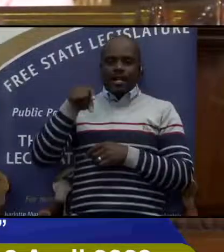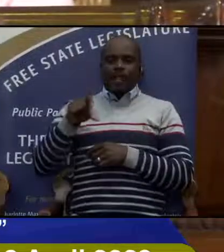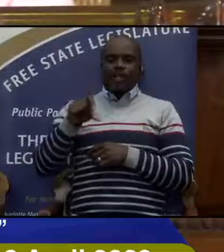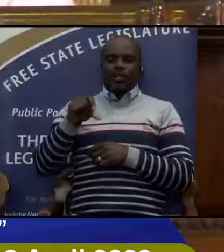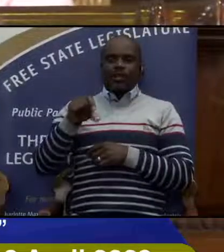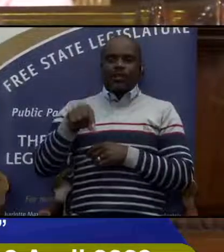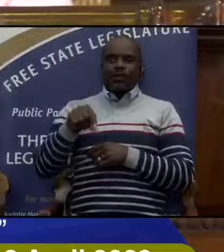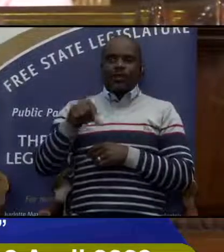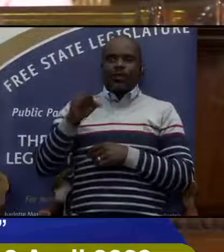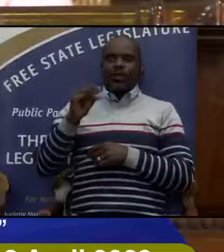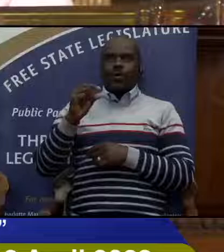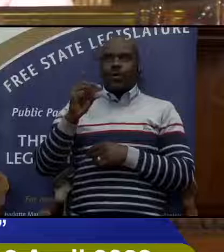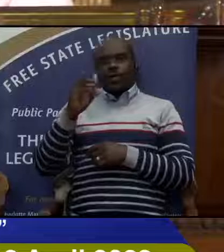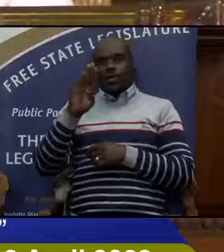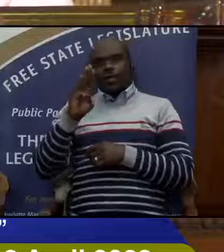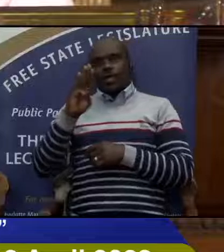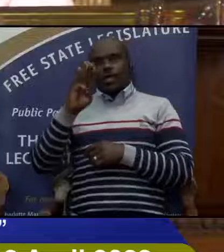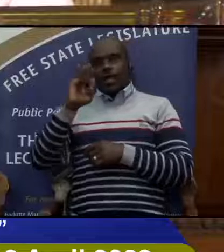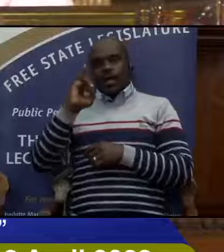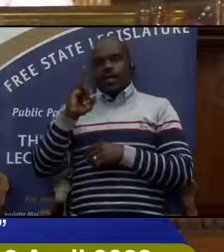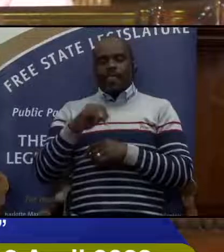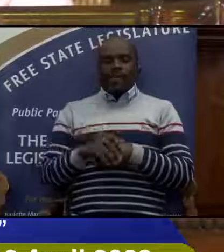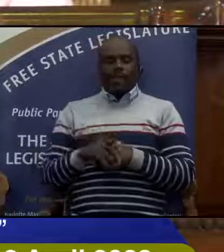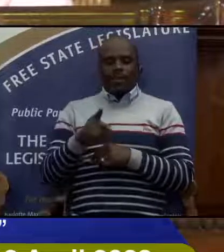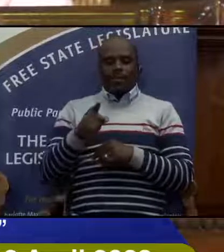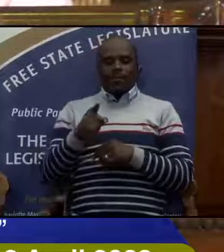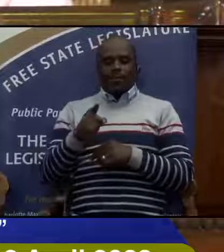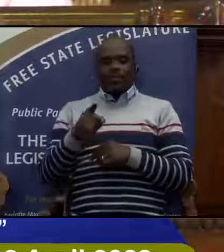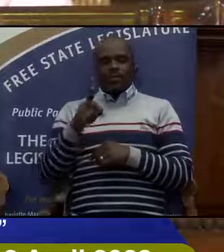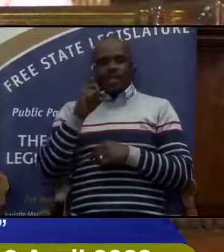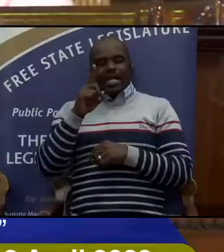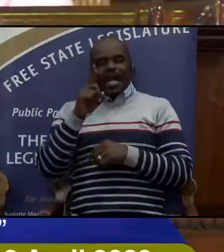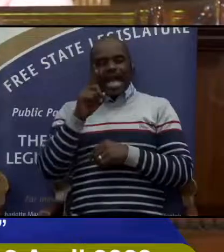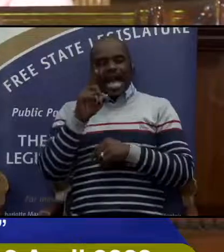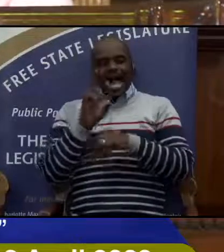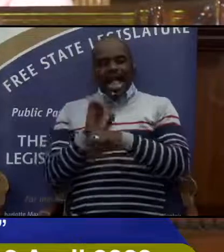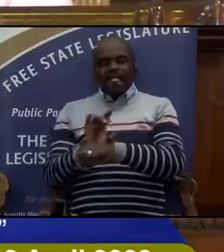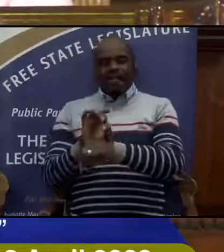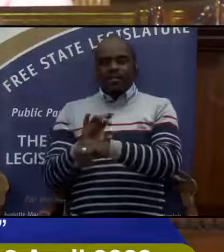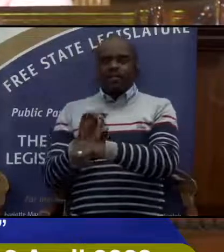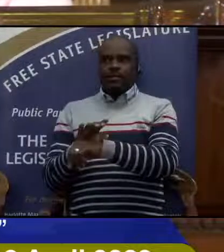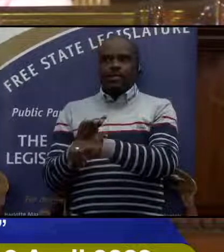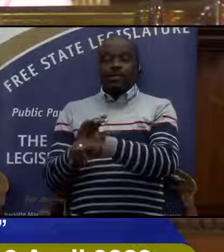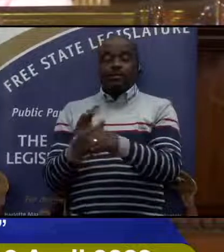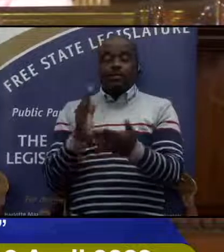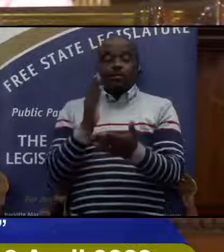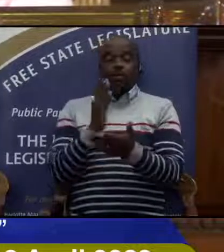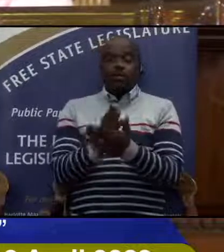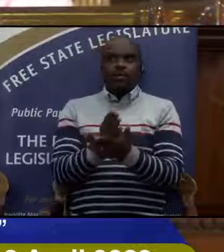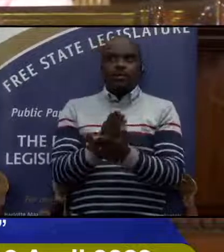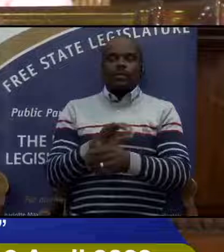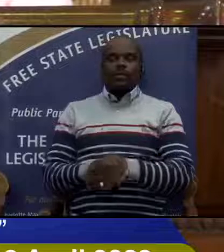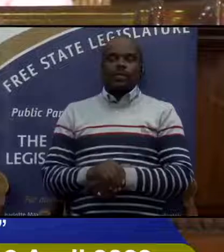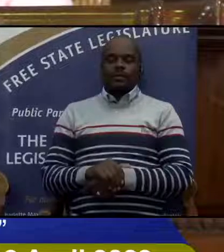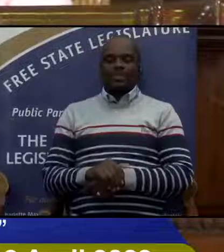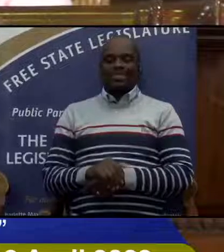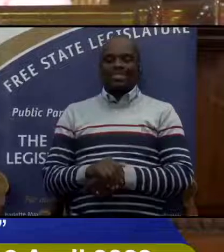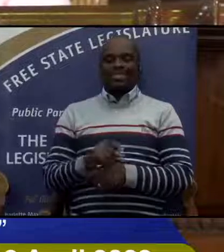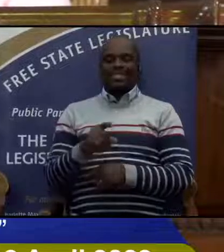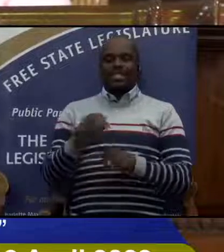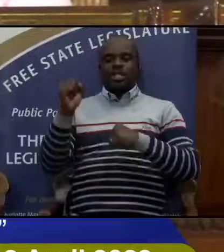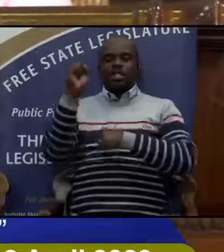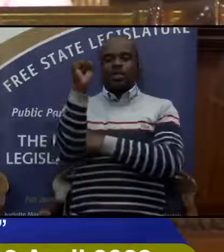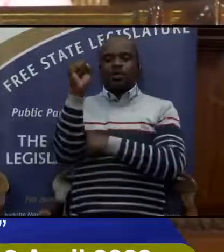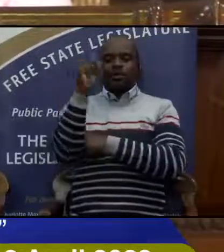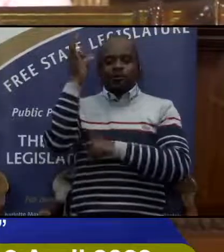monitor and advise on making government buildings to be unisexual, particularly